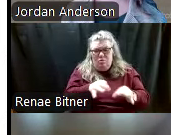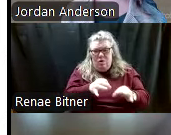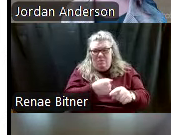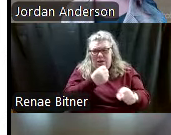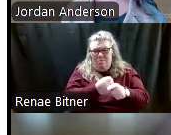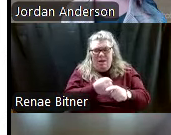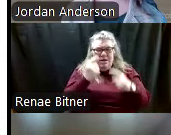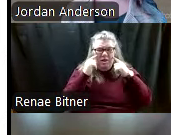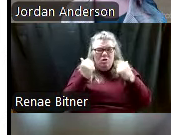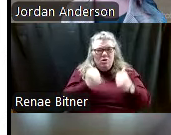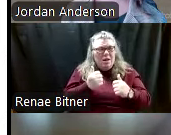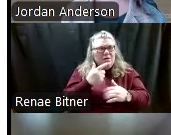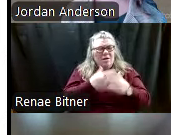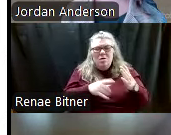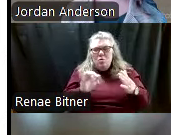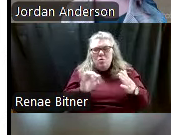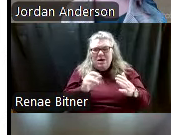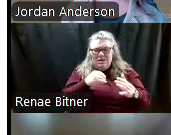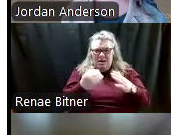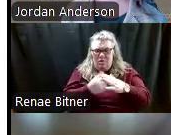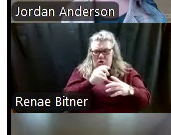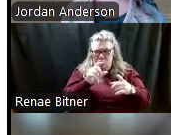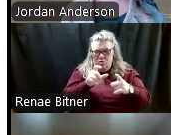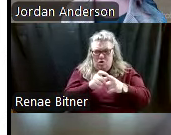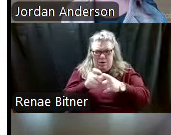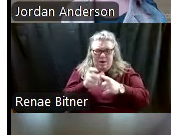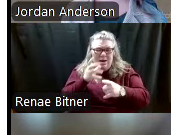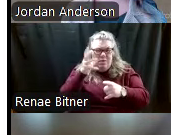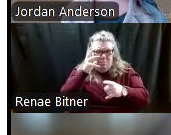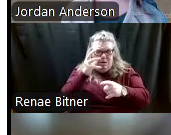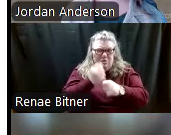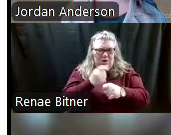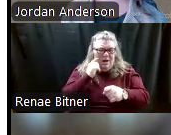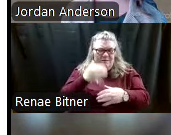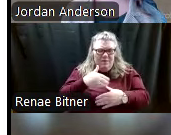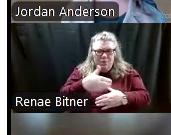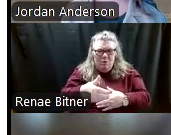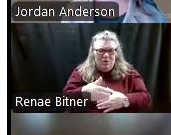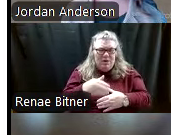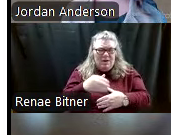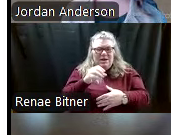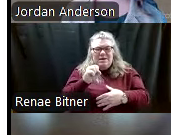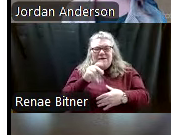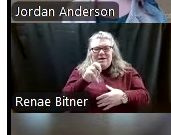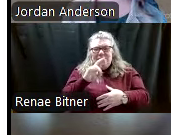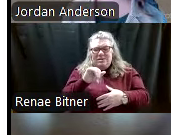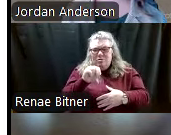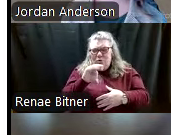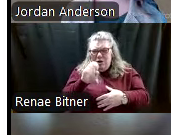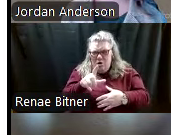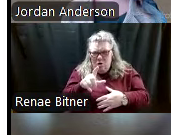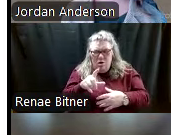the hearing loss, what it is, and the new terminology that the parents are getting as far as frequency and sensory neural and all of those things to